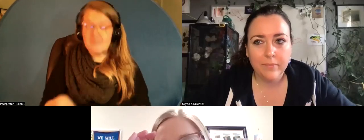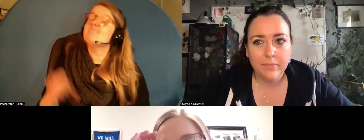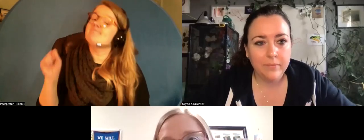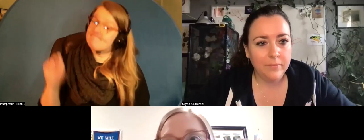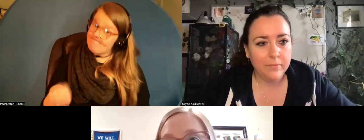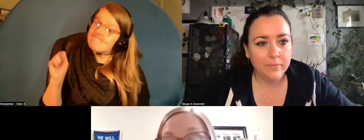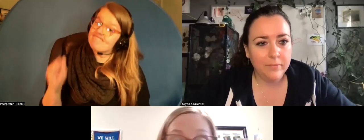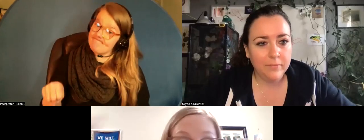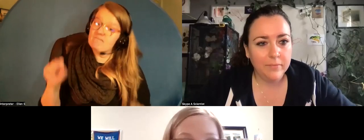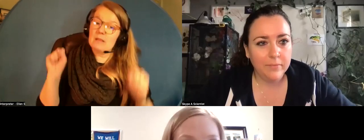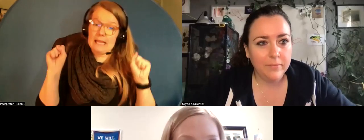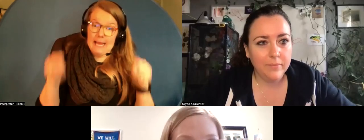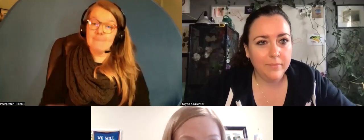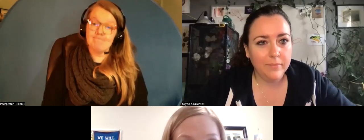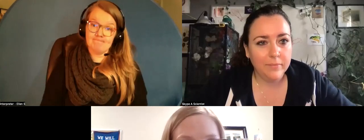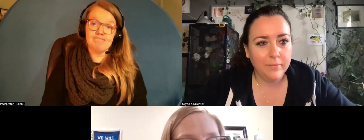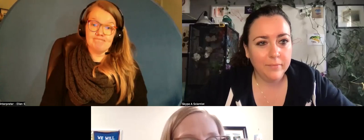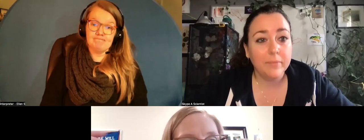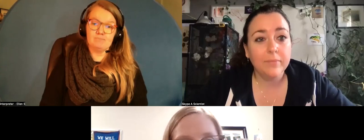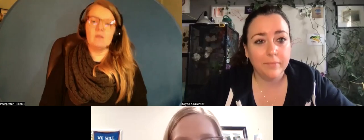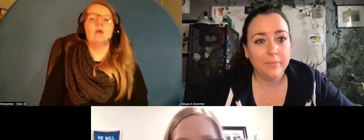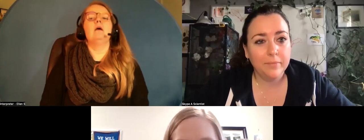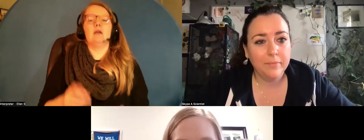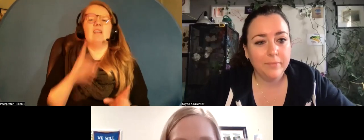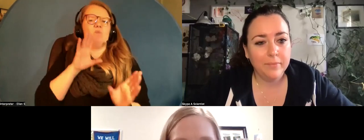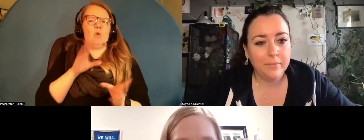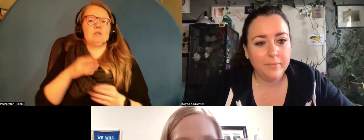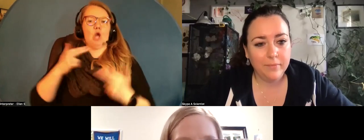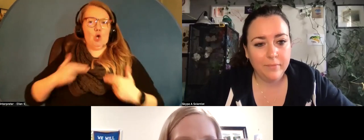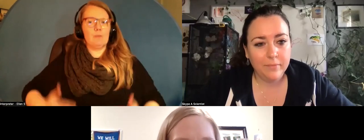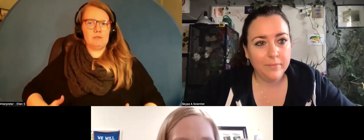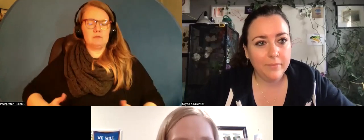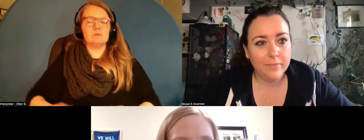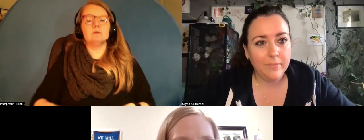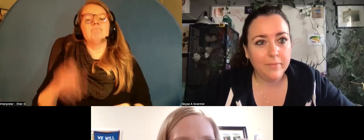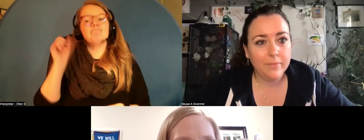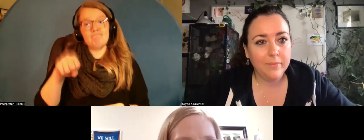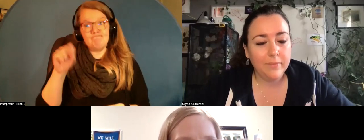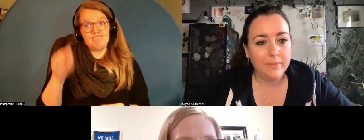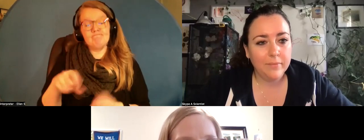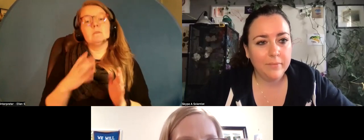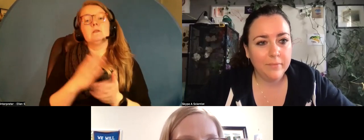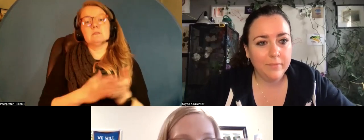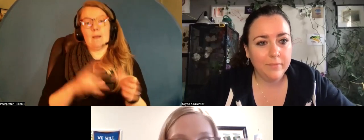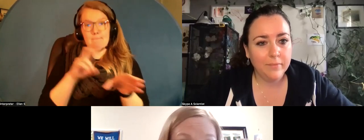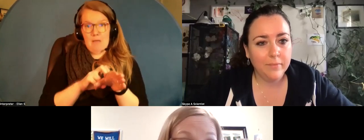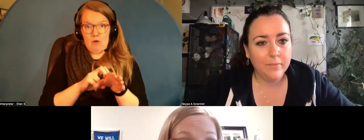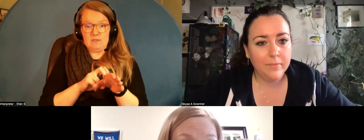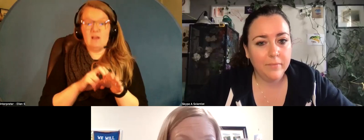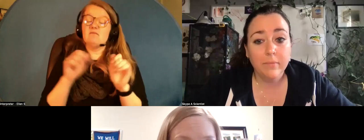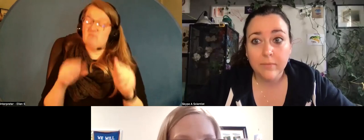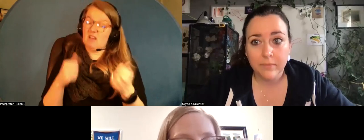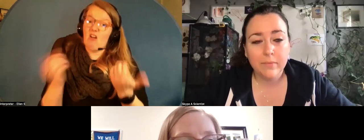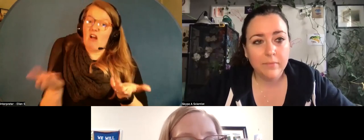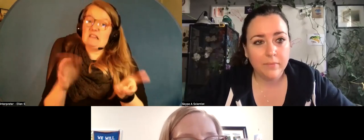And if we're just looking at humans, there are definitely parasites that can cause death